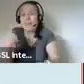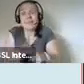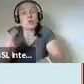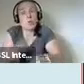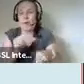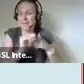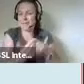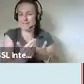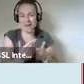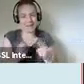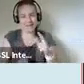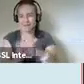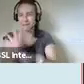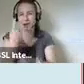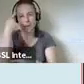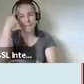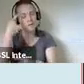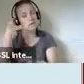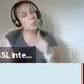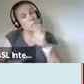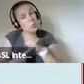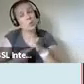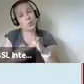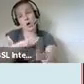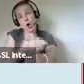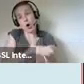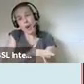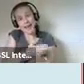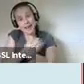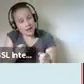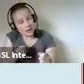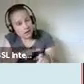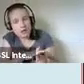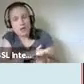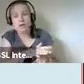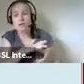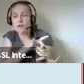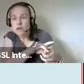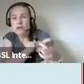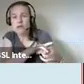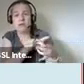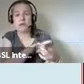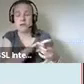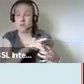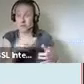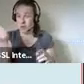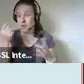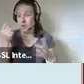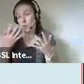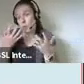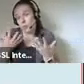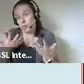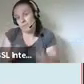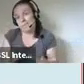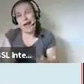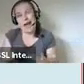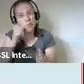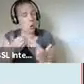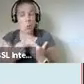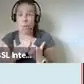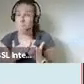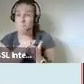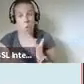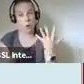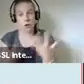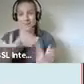critical opportunities for early stimulation. We now know much more than 10, 15 years ago about brain development.